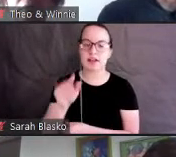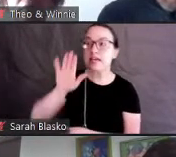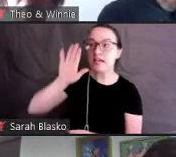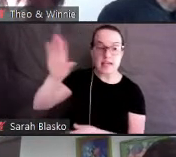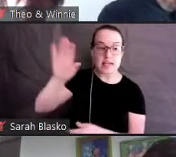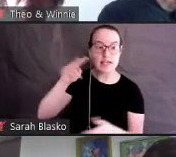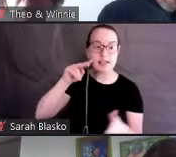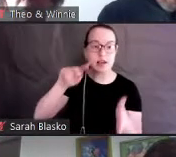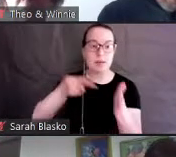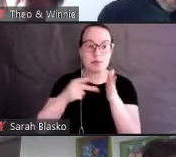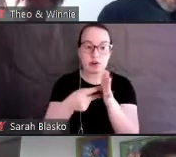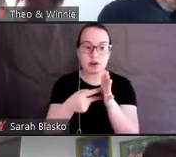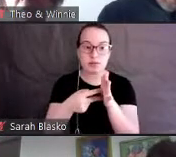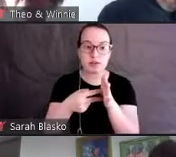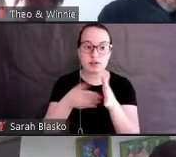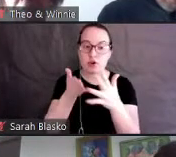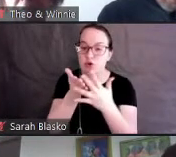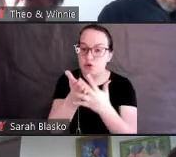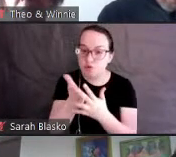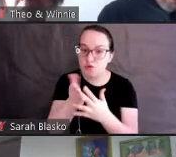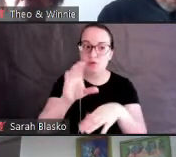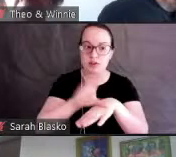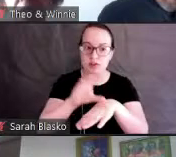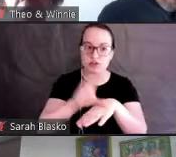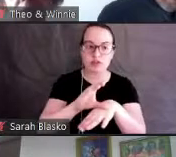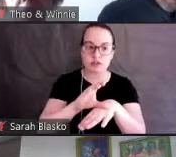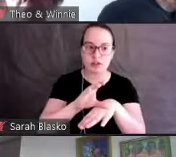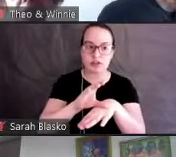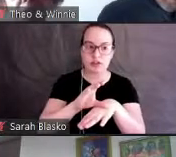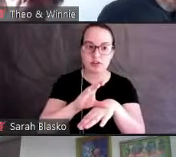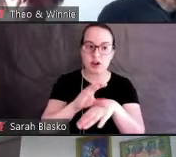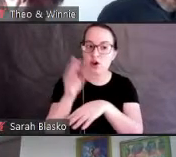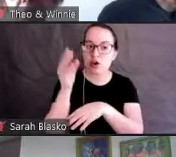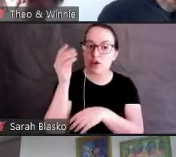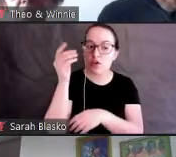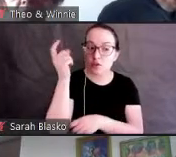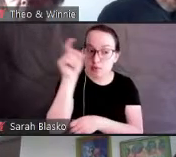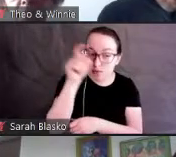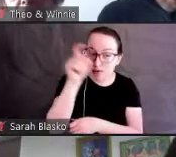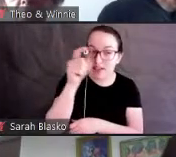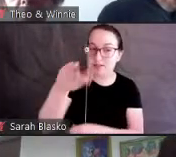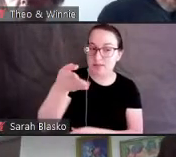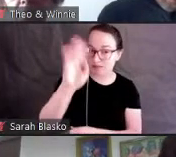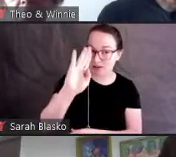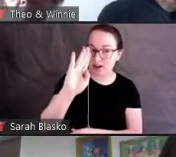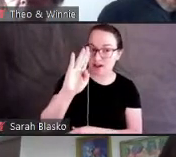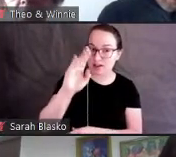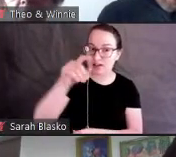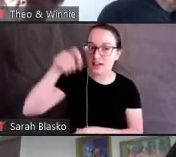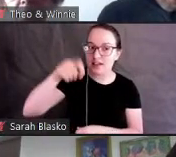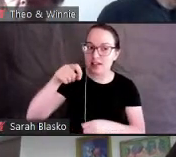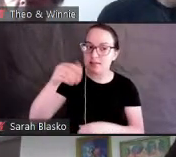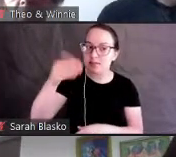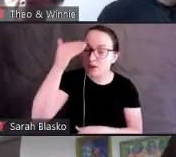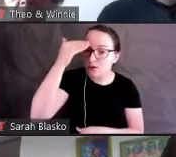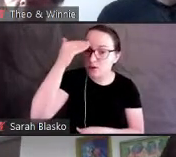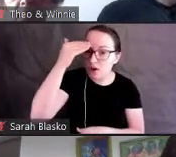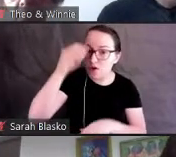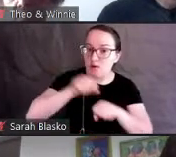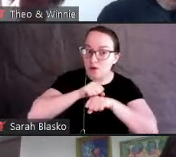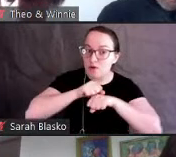now through the church, the manifold wisdom of God should be made known to the rulers